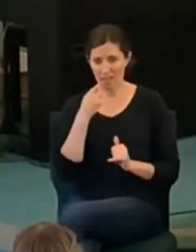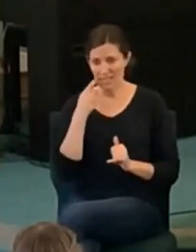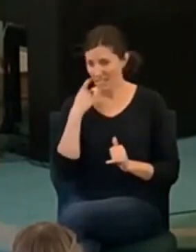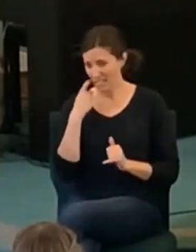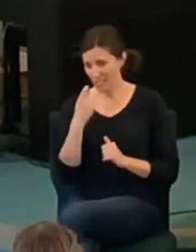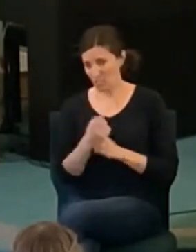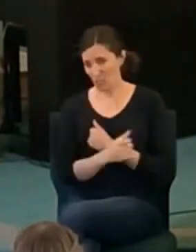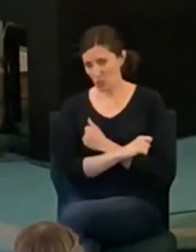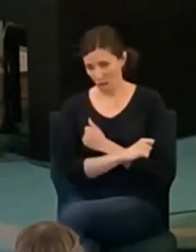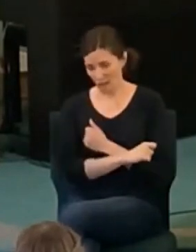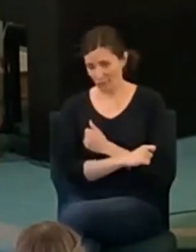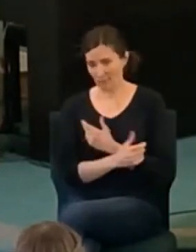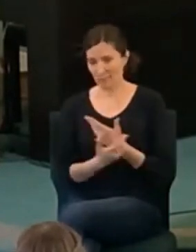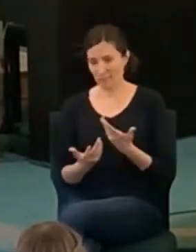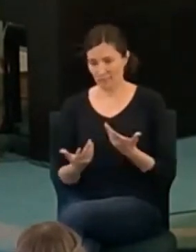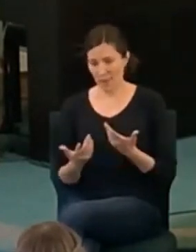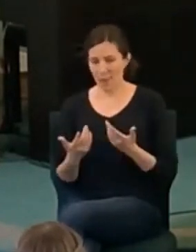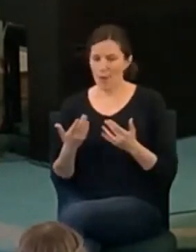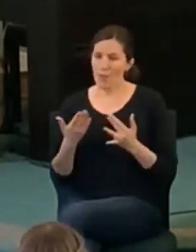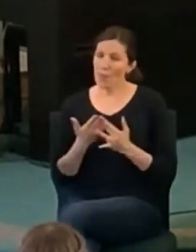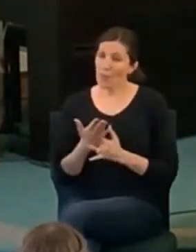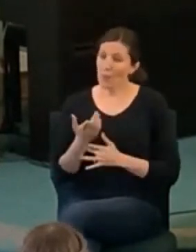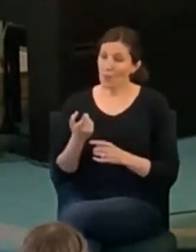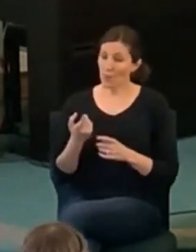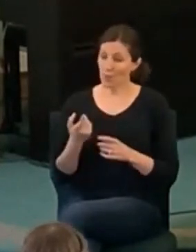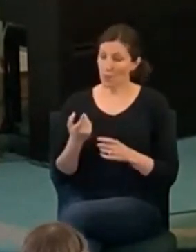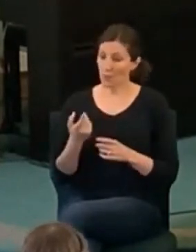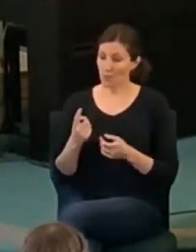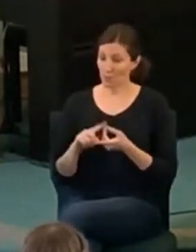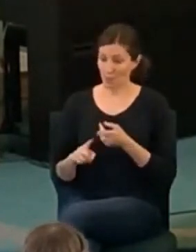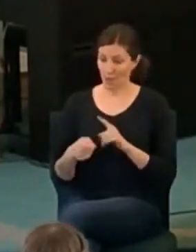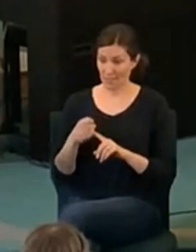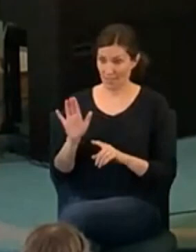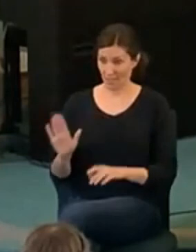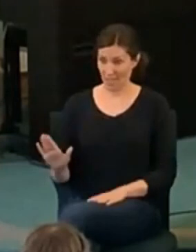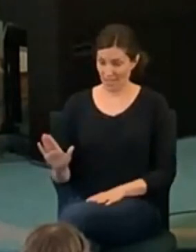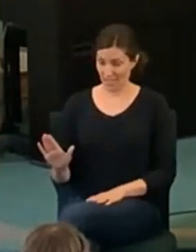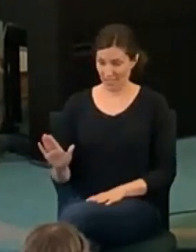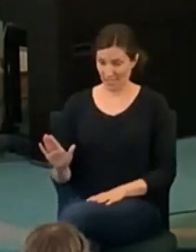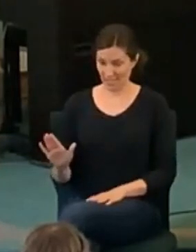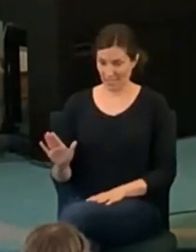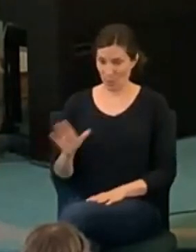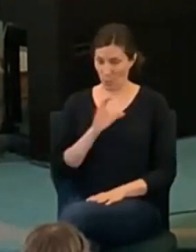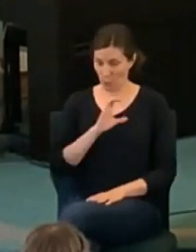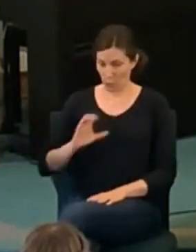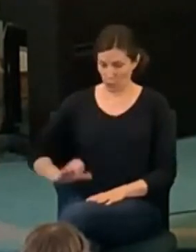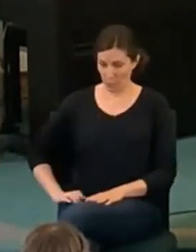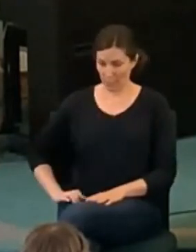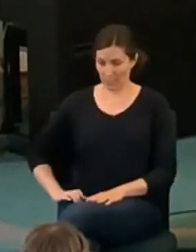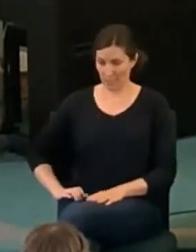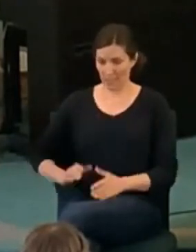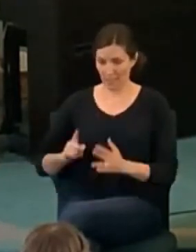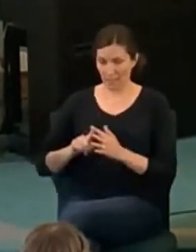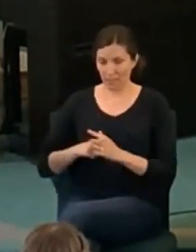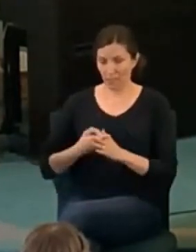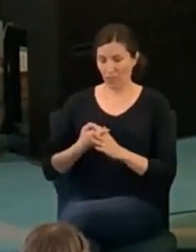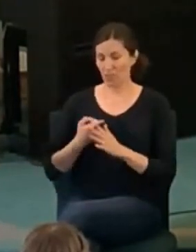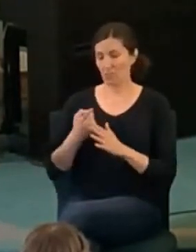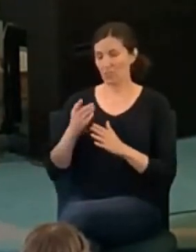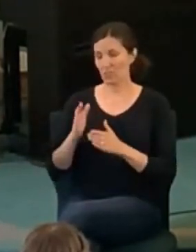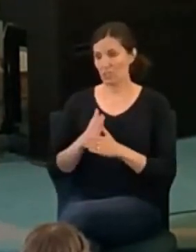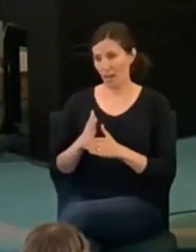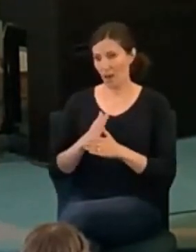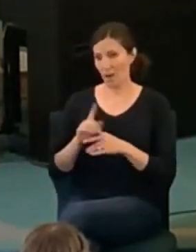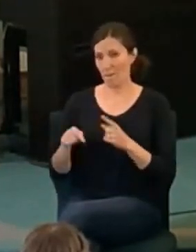getting addicted to cocaine and speed. And his wife ends up leaving because she's addicted to drugs. And he finds himself trying to take care of